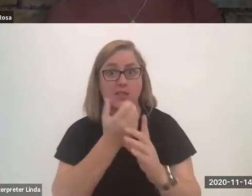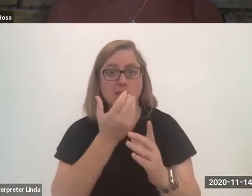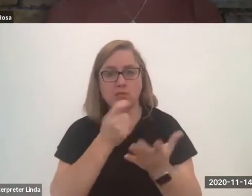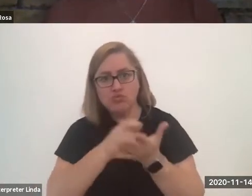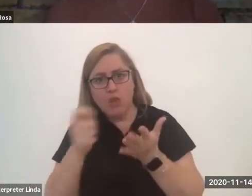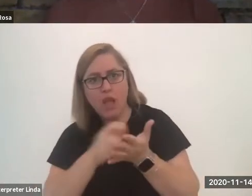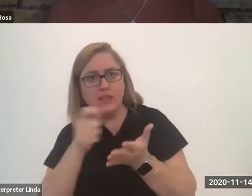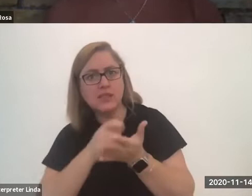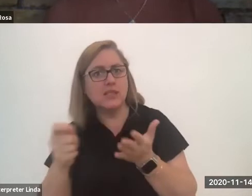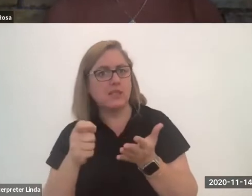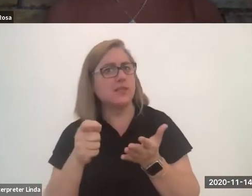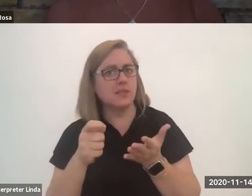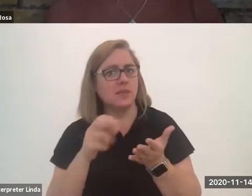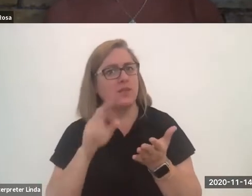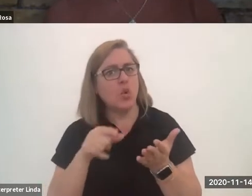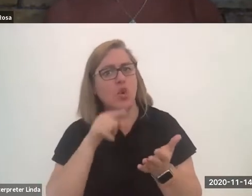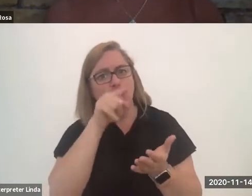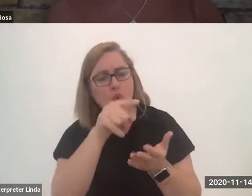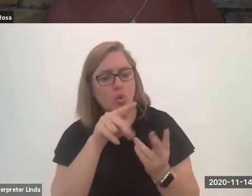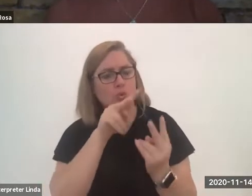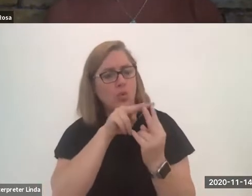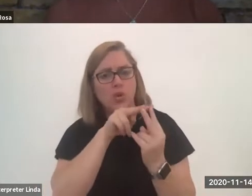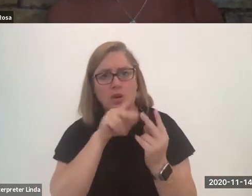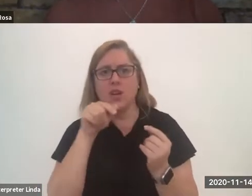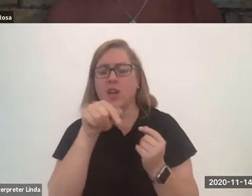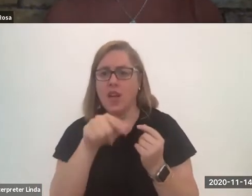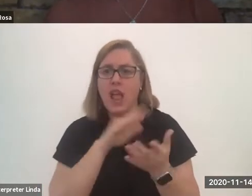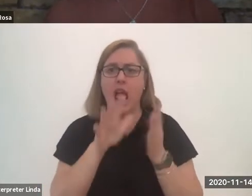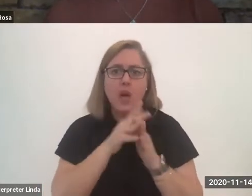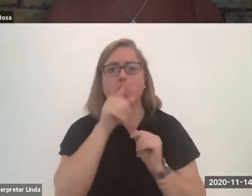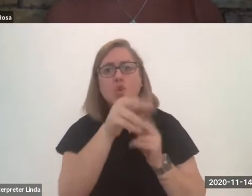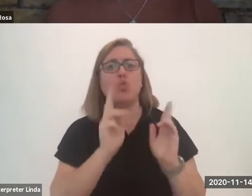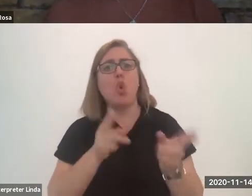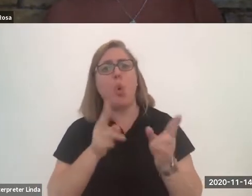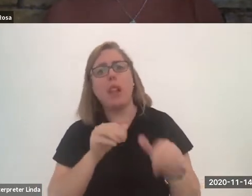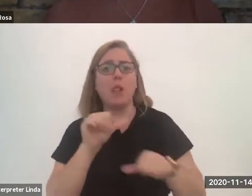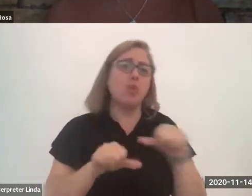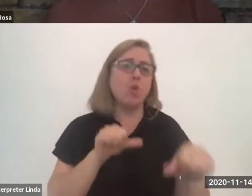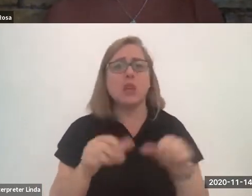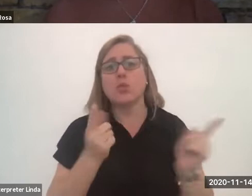writing for you? And your normal kind of way and processes